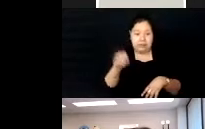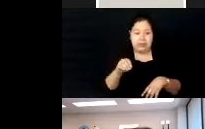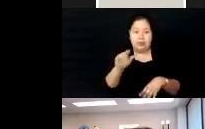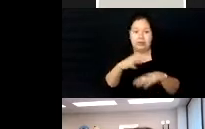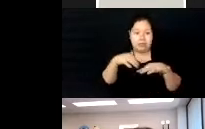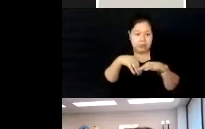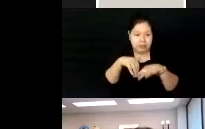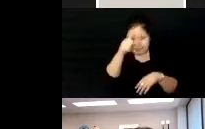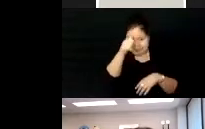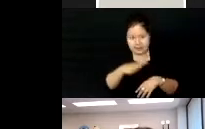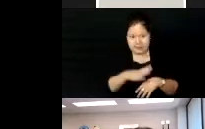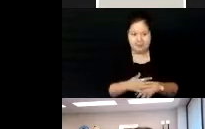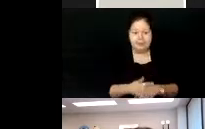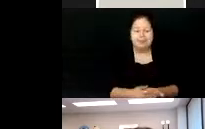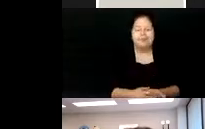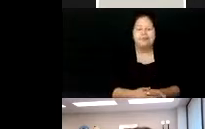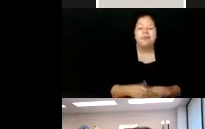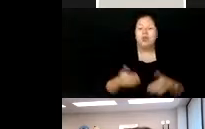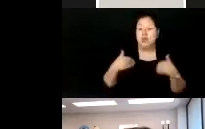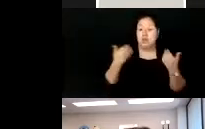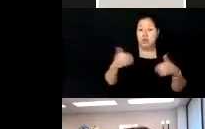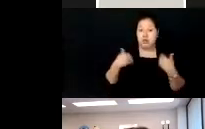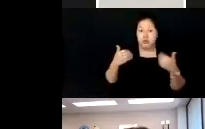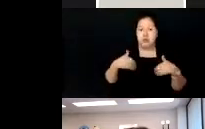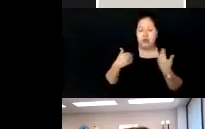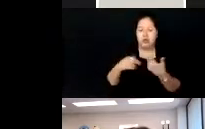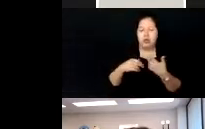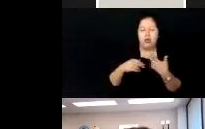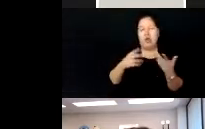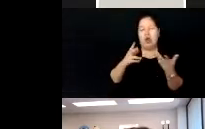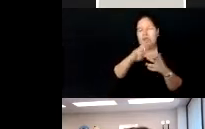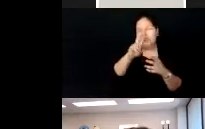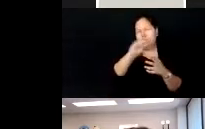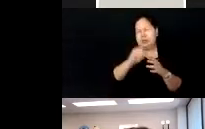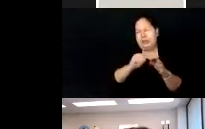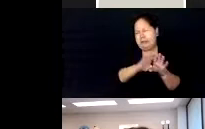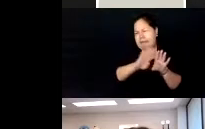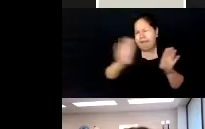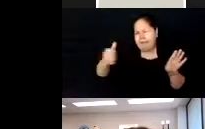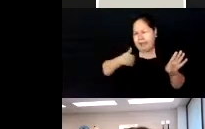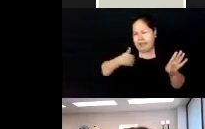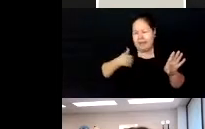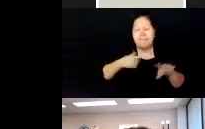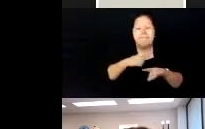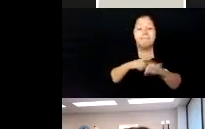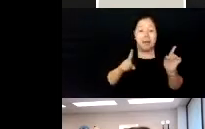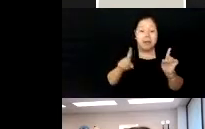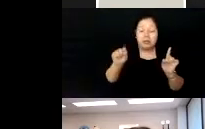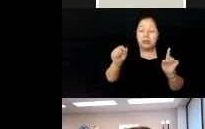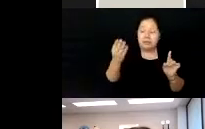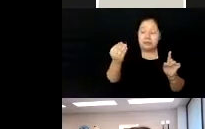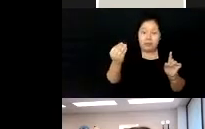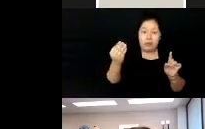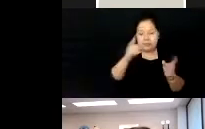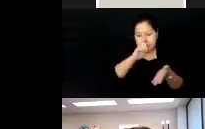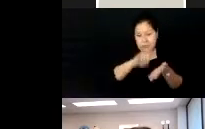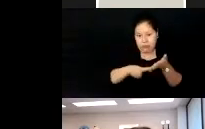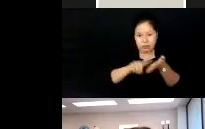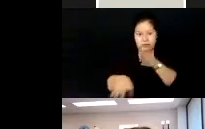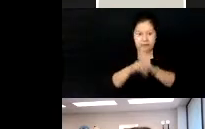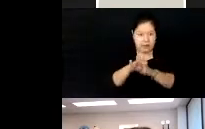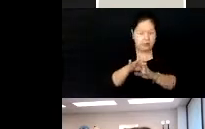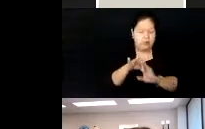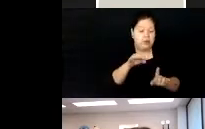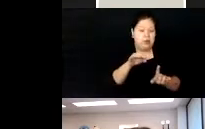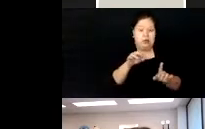Similarly, Indigenous youth comprised 2% of all adolescents, but in the fiscal year 2014-2015, they accounted